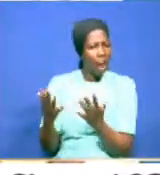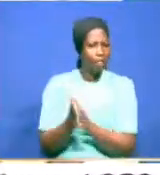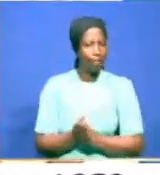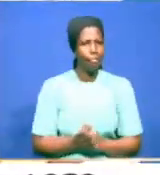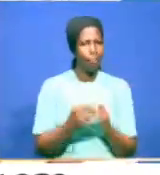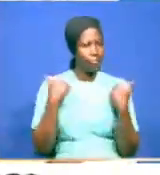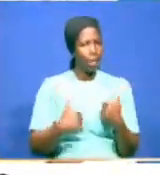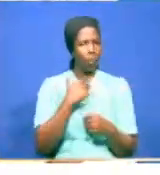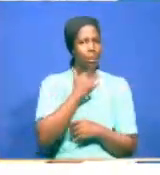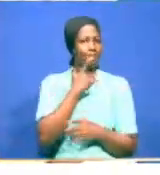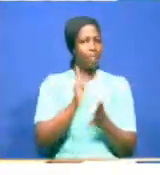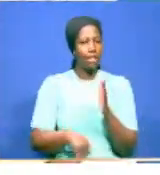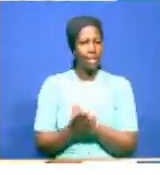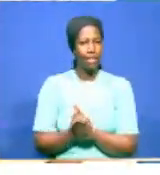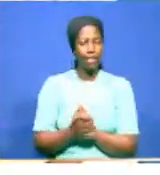say that